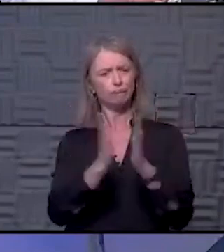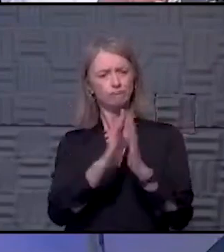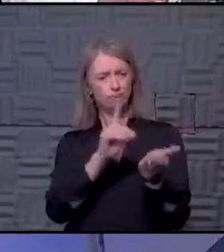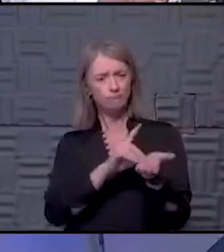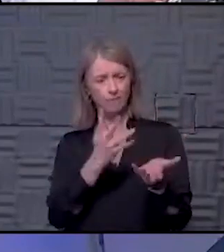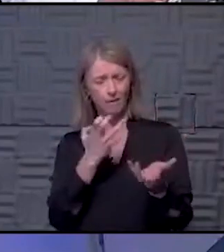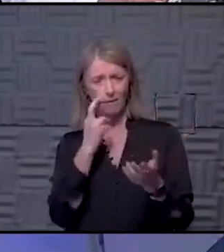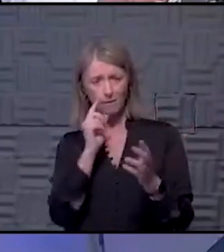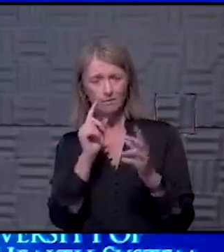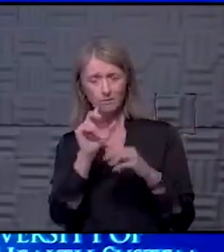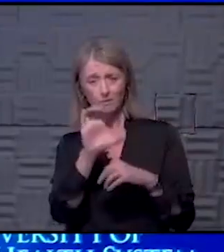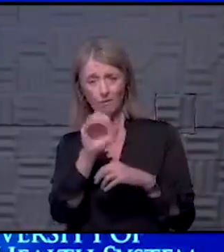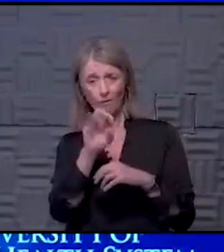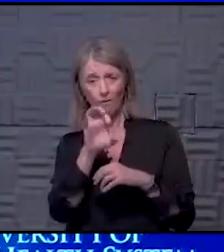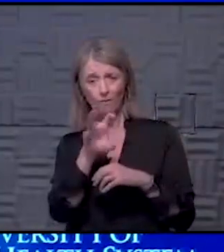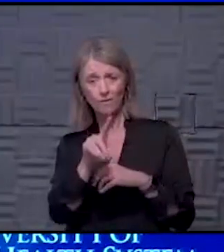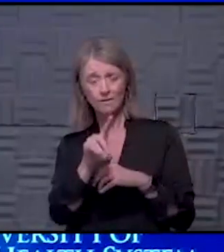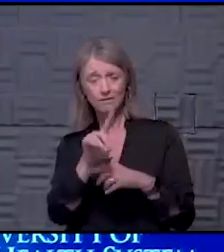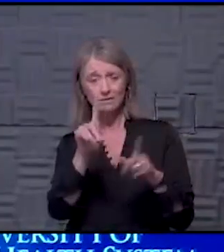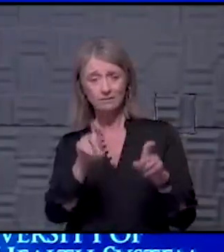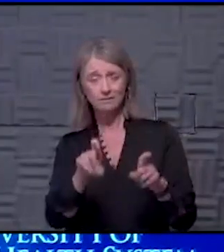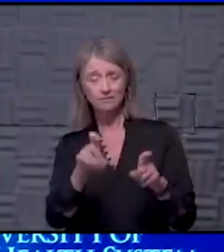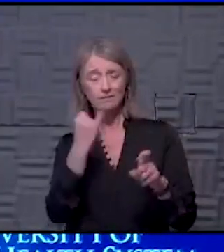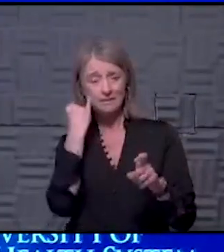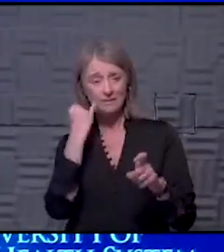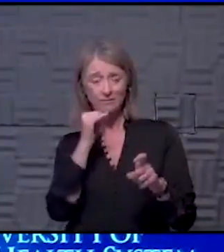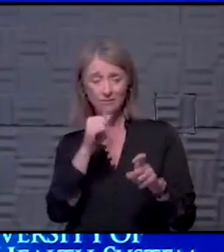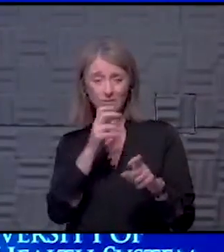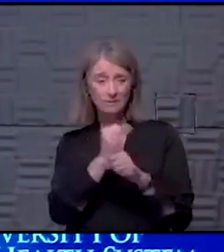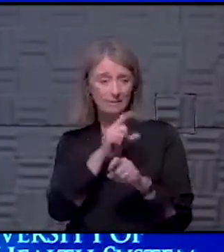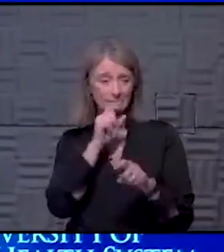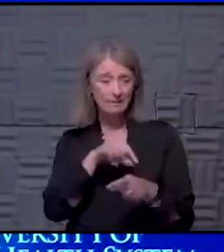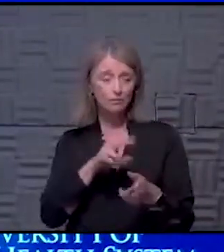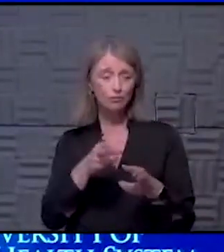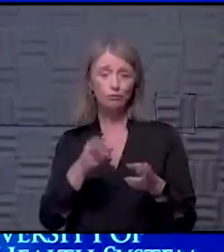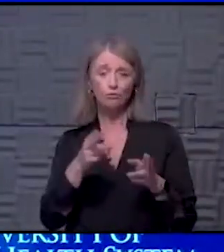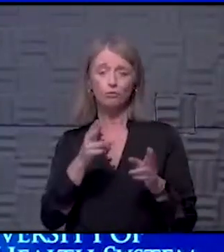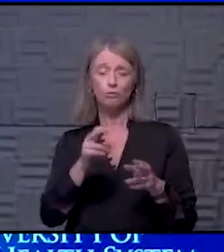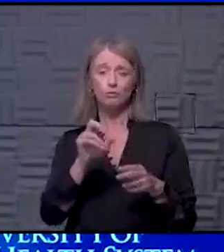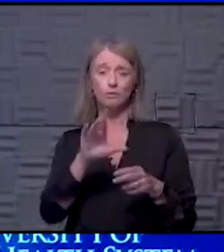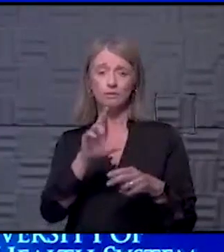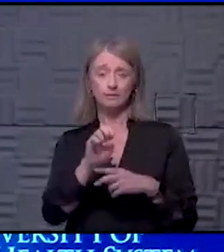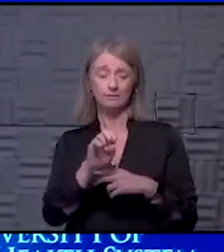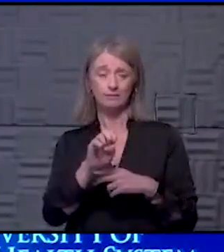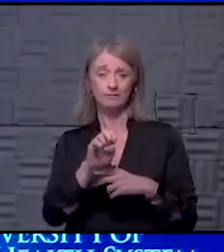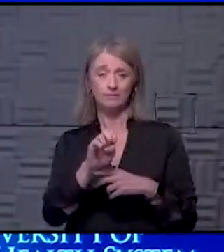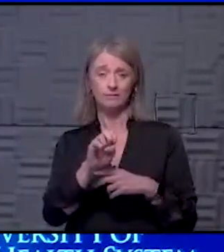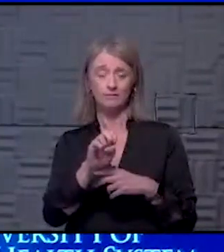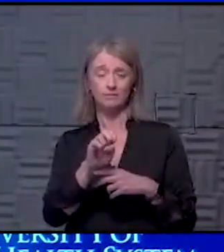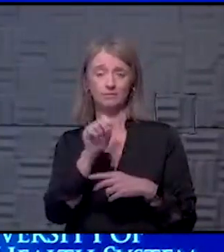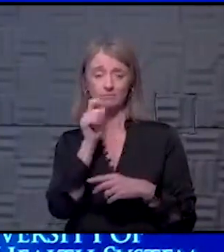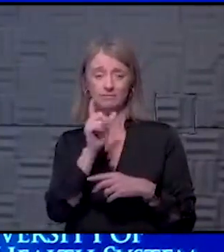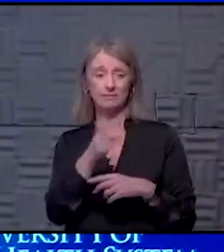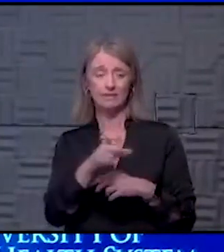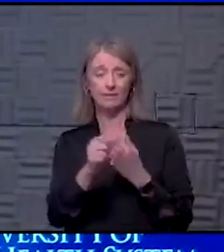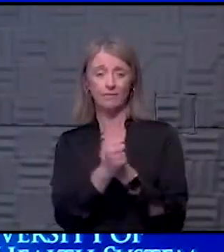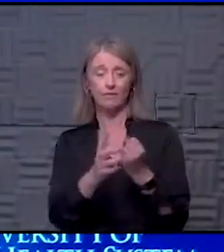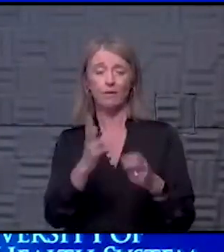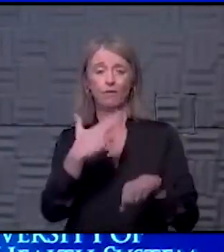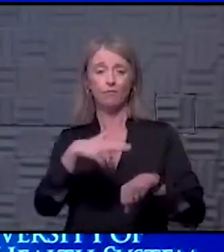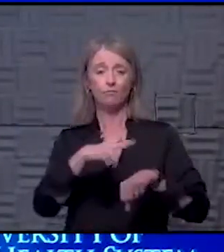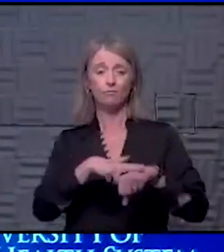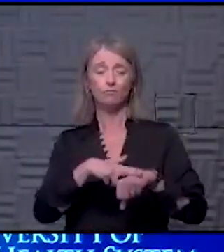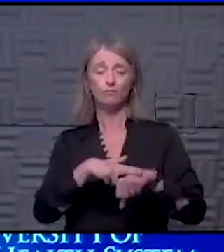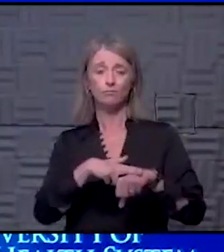Yeah. And if you feel like the answer that you get there, say you're at an urgent care, it doesn't really give you everything you need. It's always, of